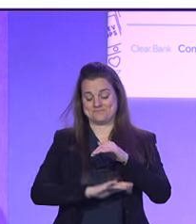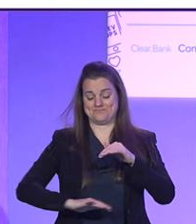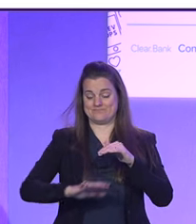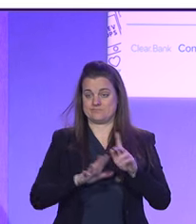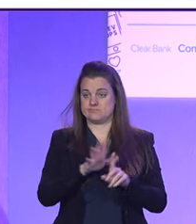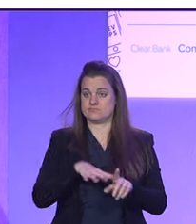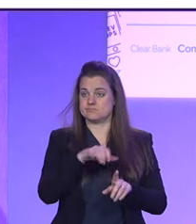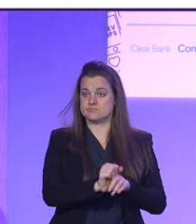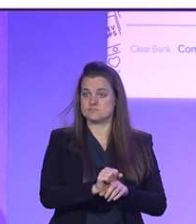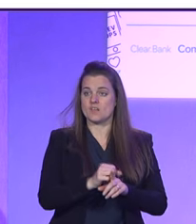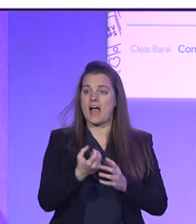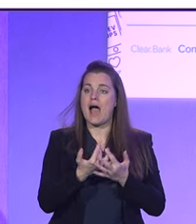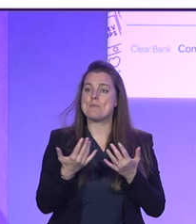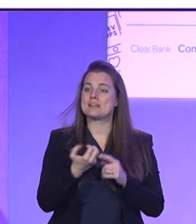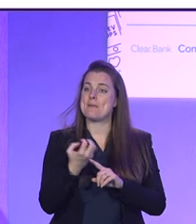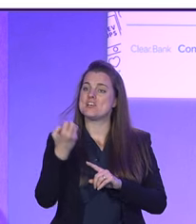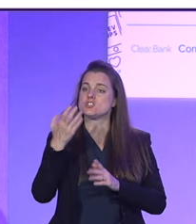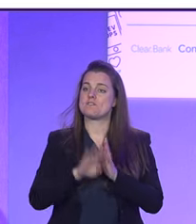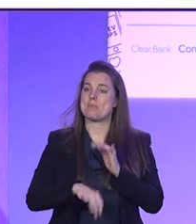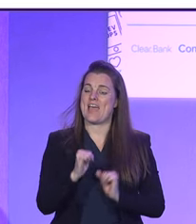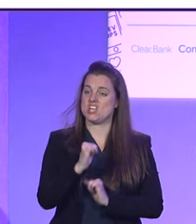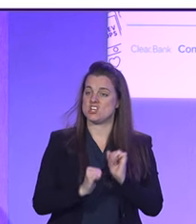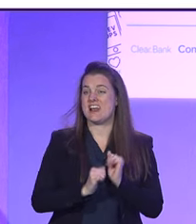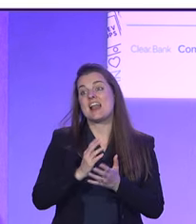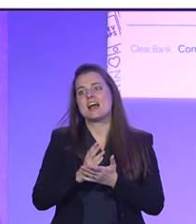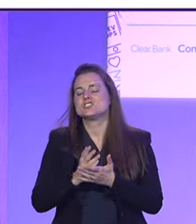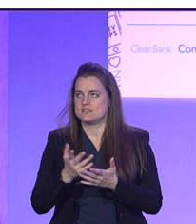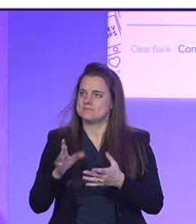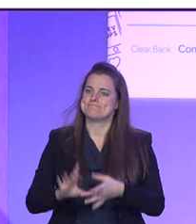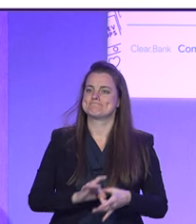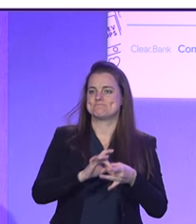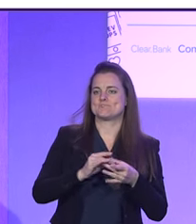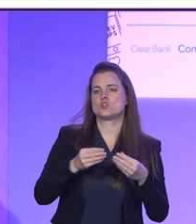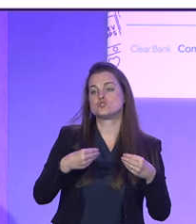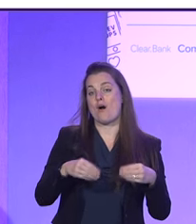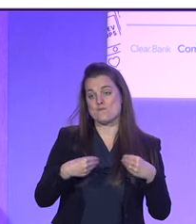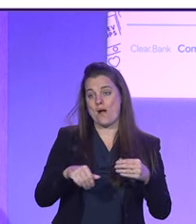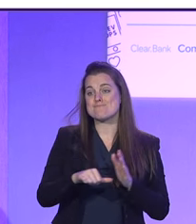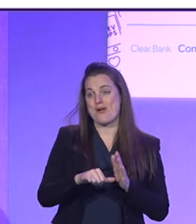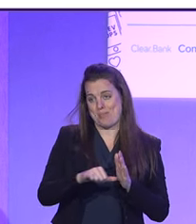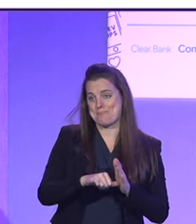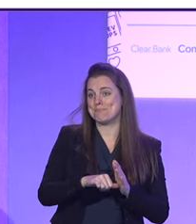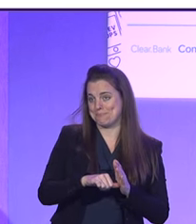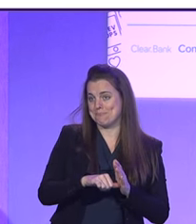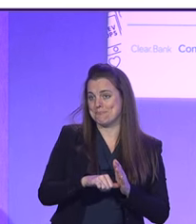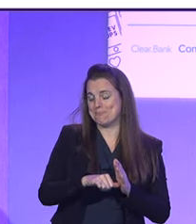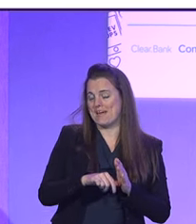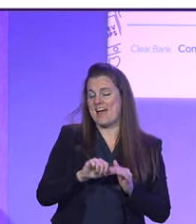TDI engines. It was actually a software problem, and